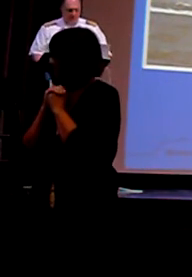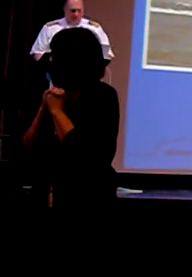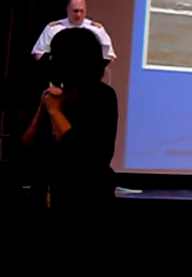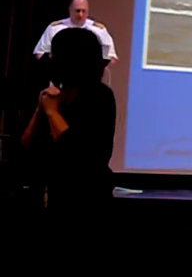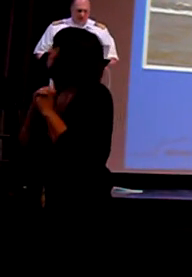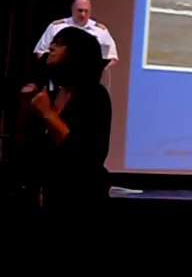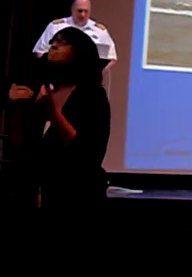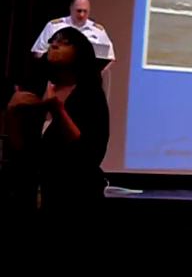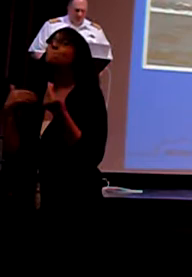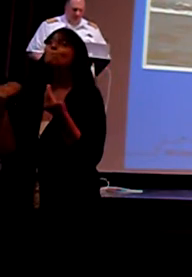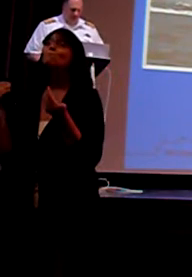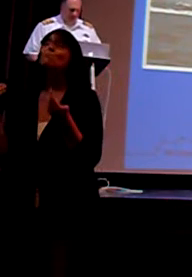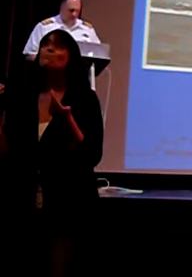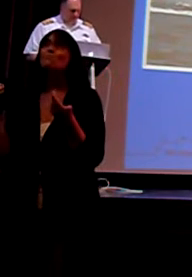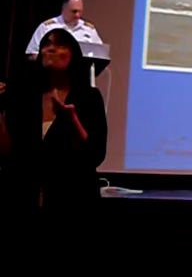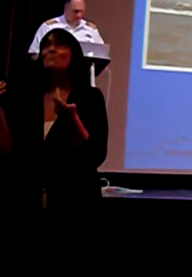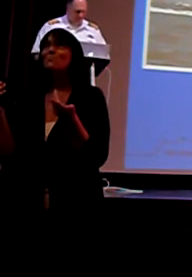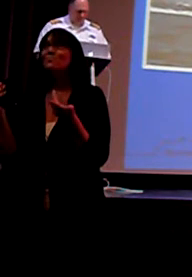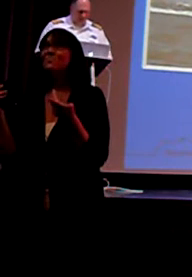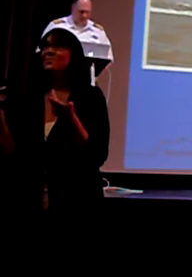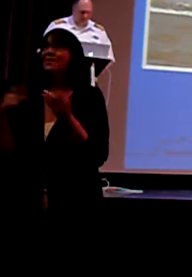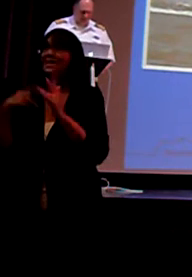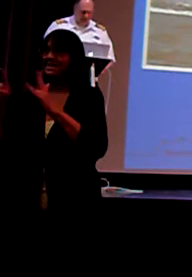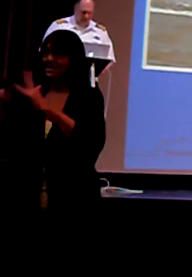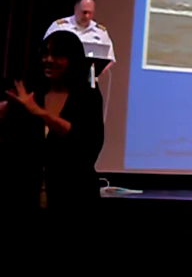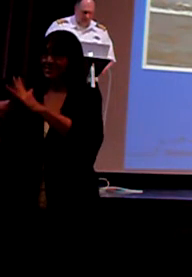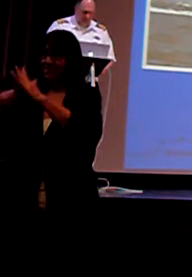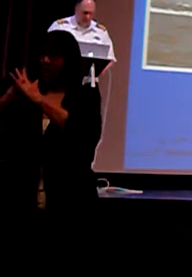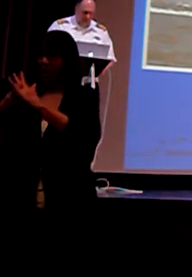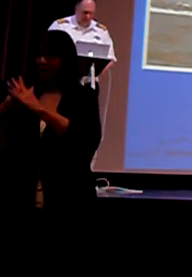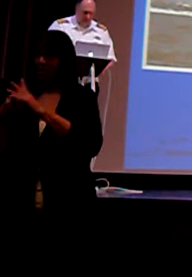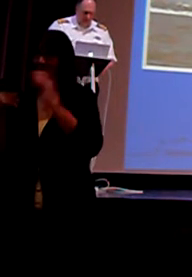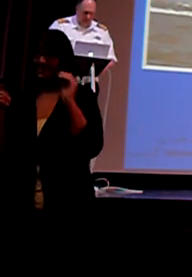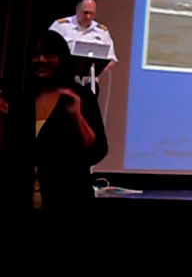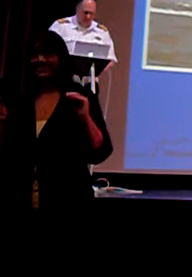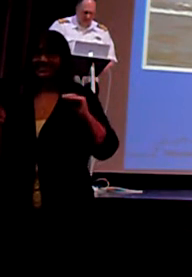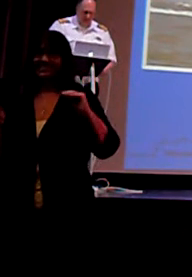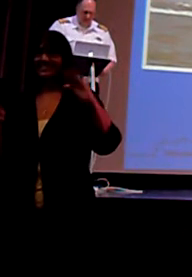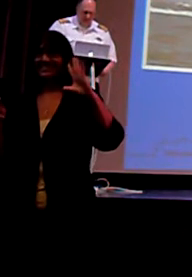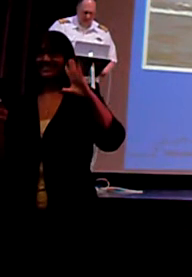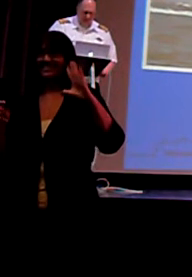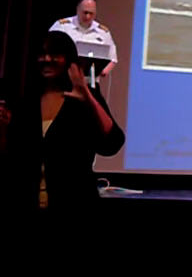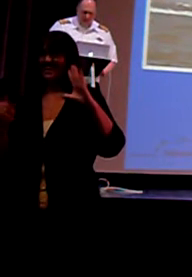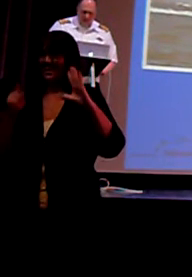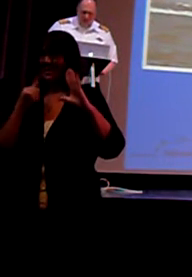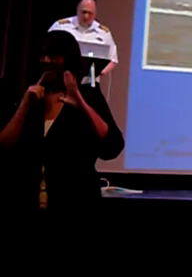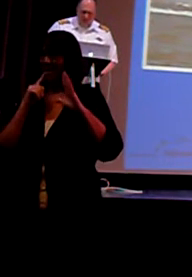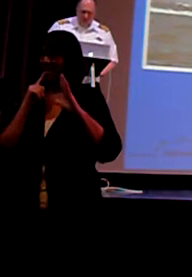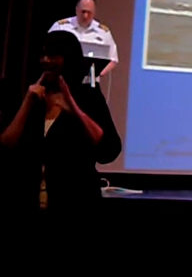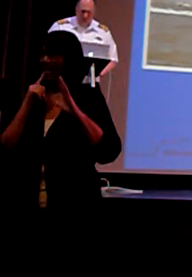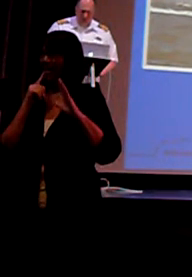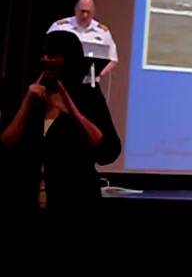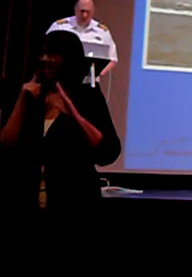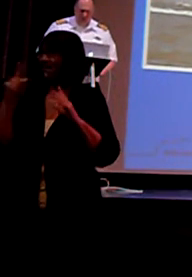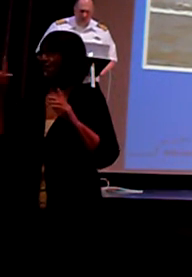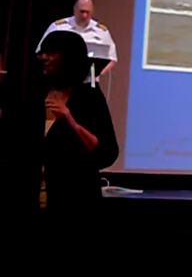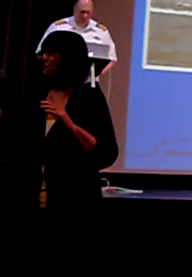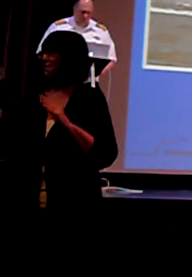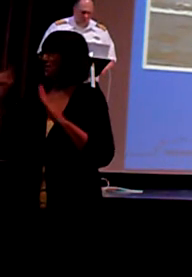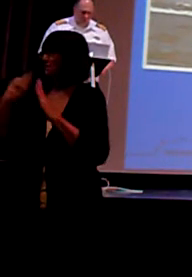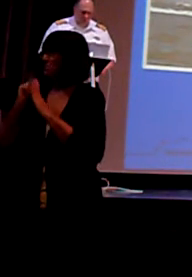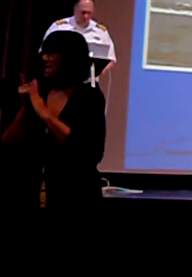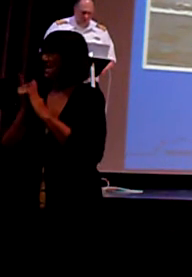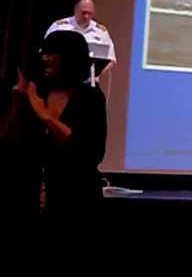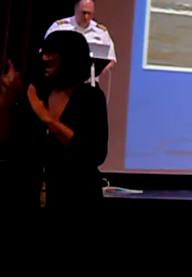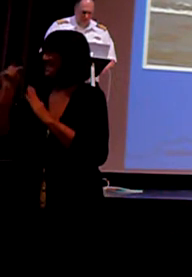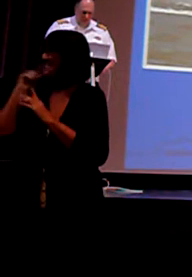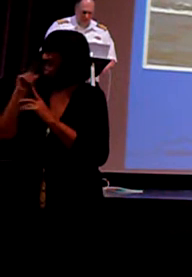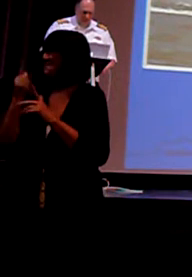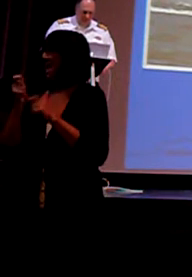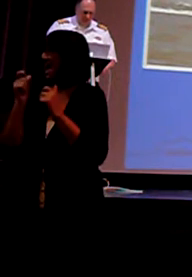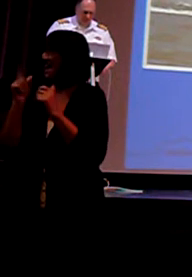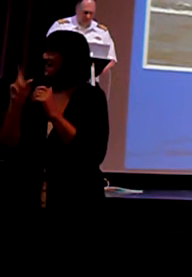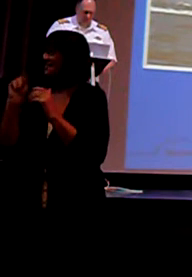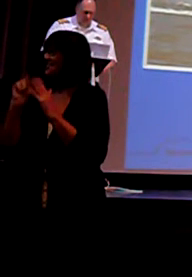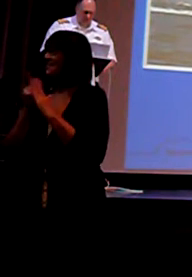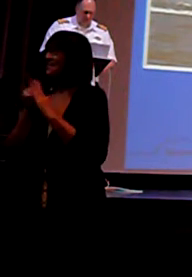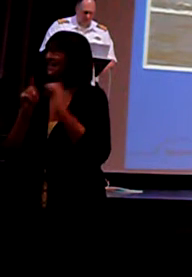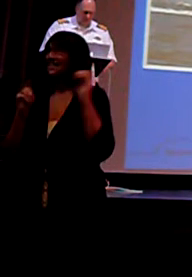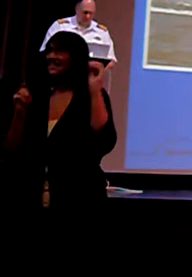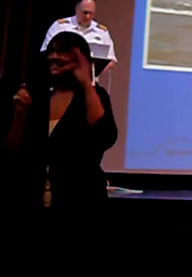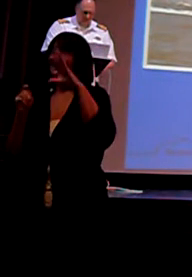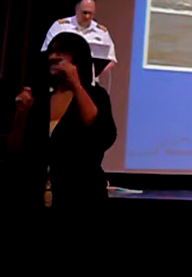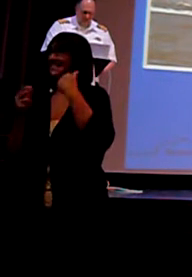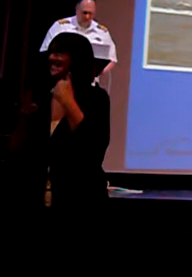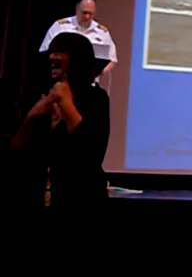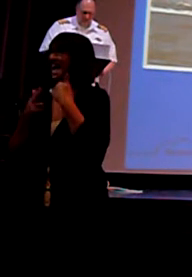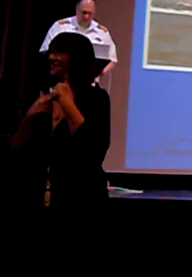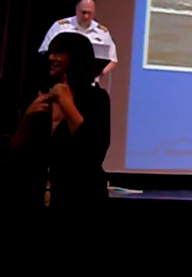So let me just start up the... It's amazing how fast those 20 minutes goes on that